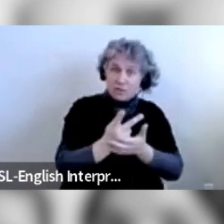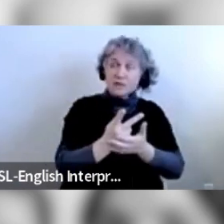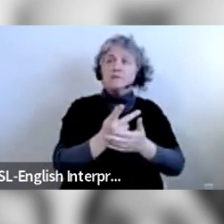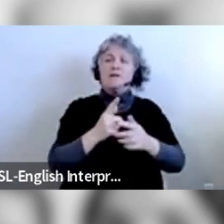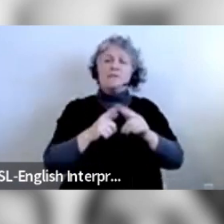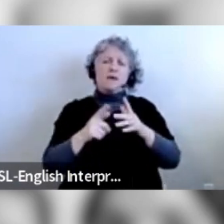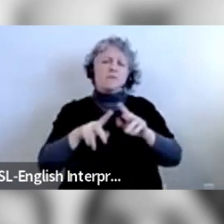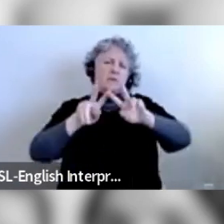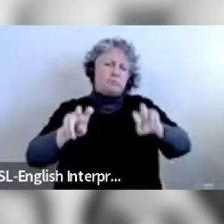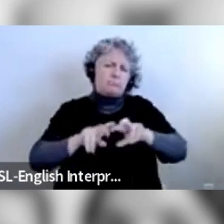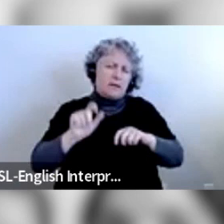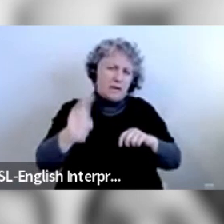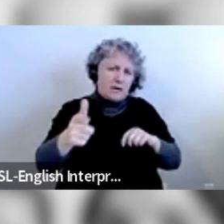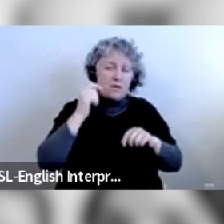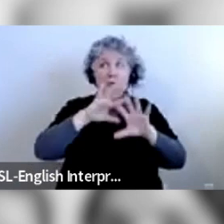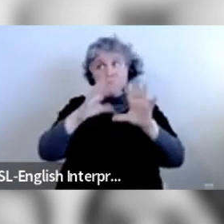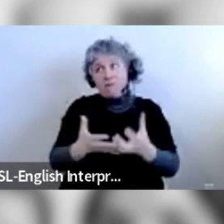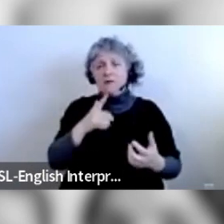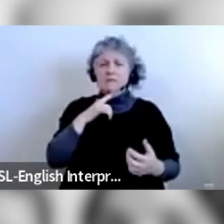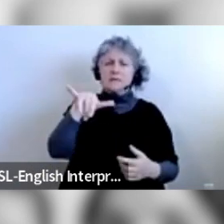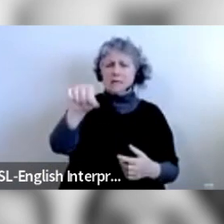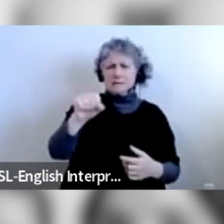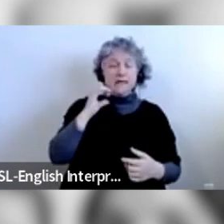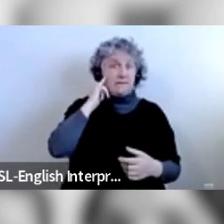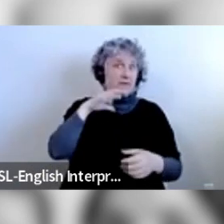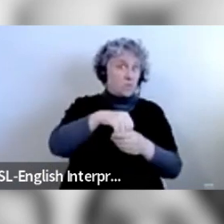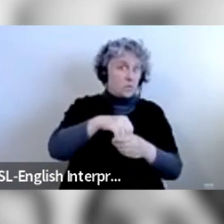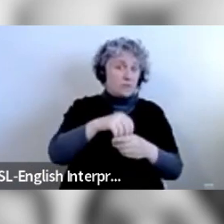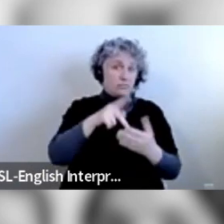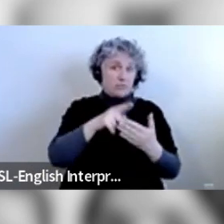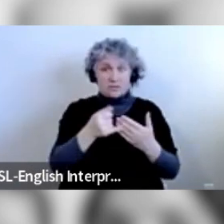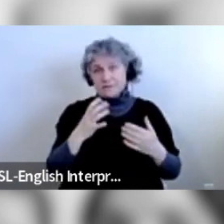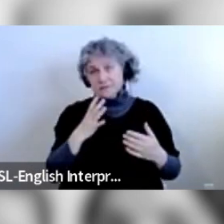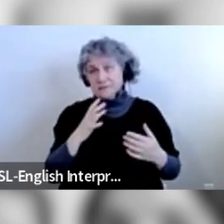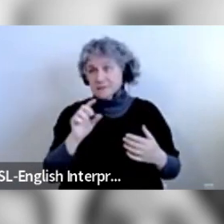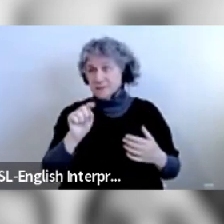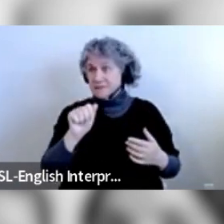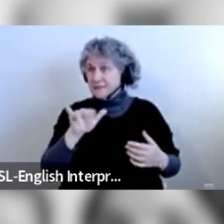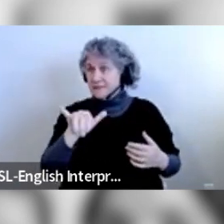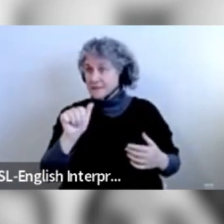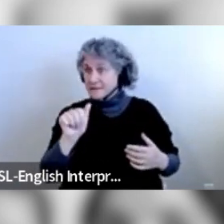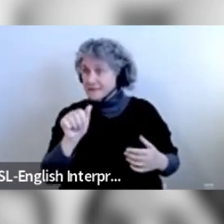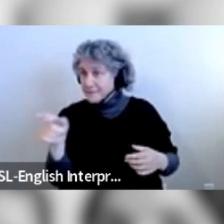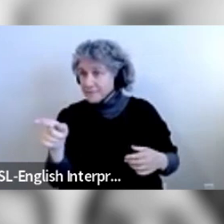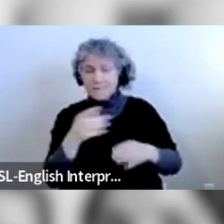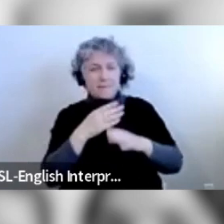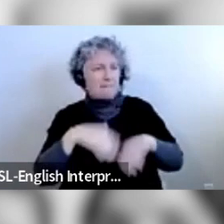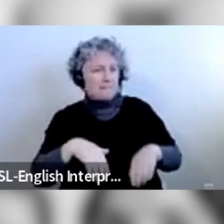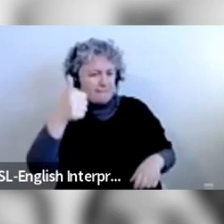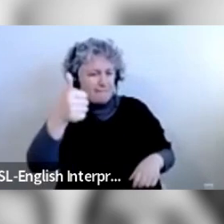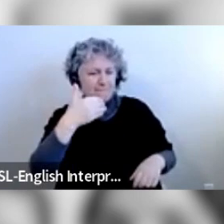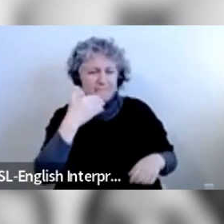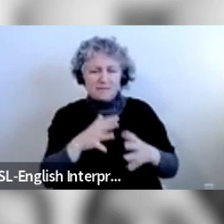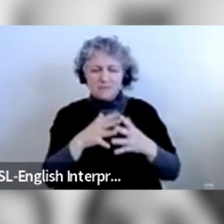of your project. Great, thank you. Next, we'll go to Tanya. Tanya, feel free to unmute yourself. Yeah, great.